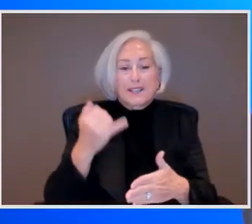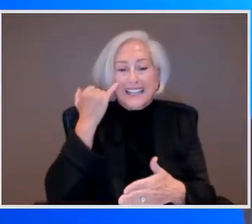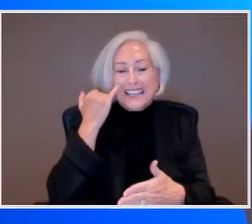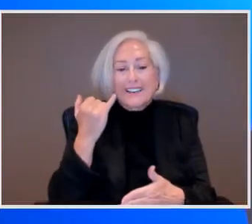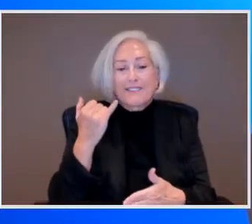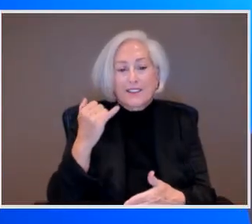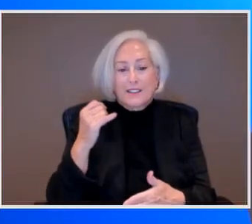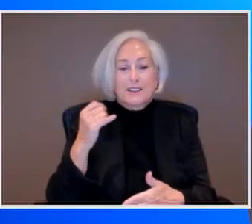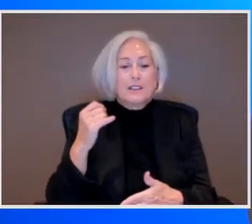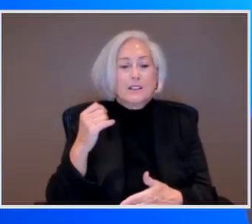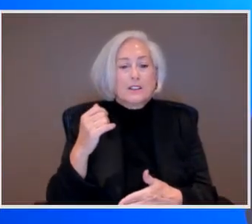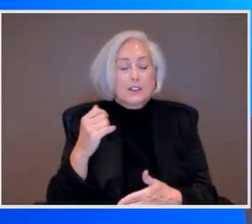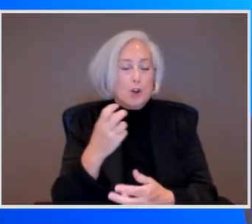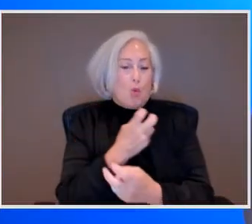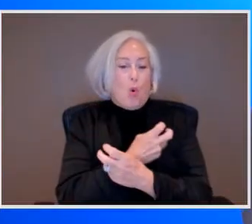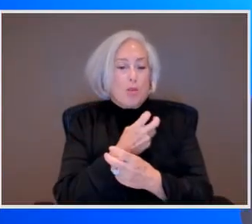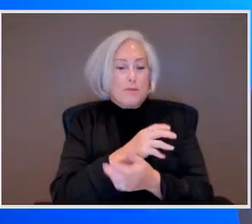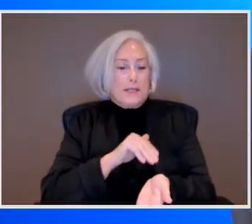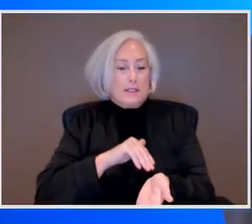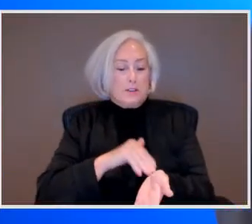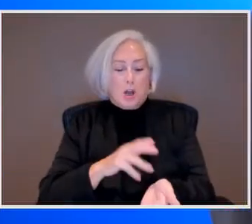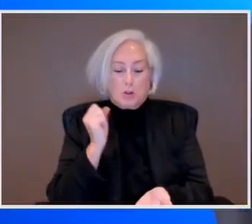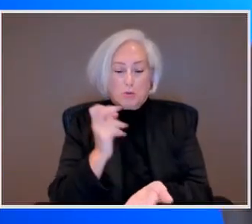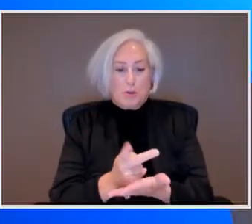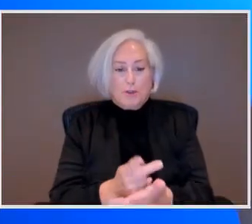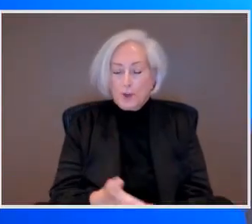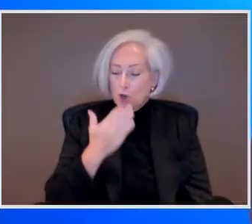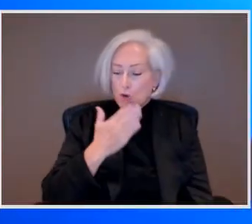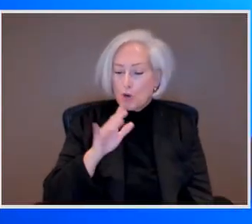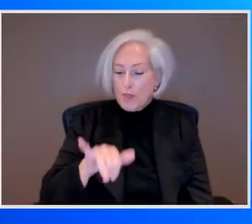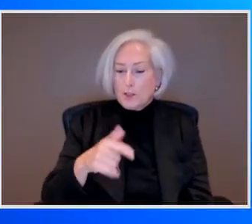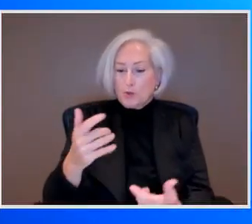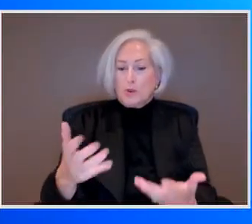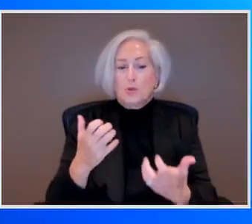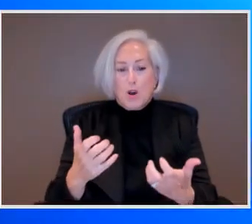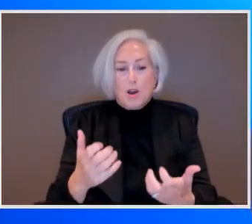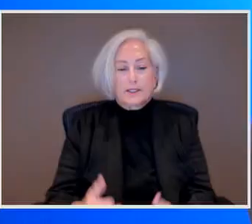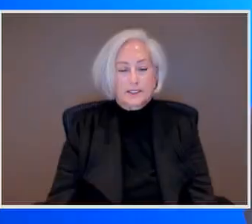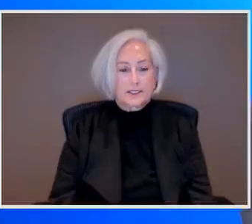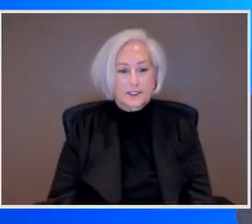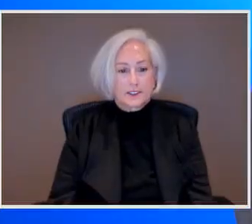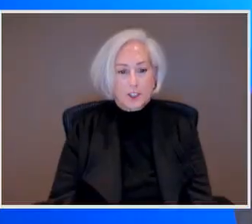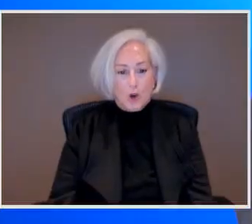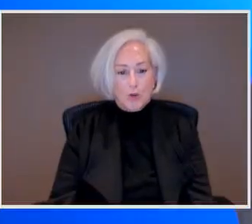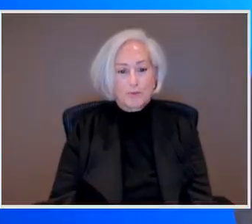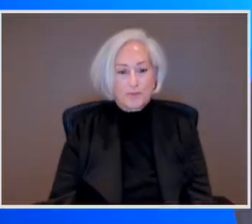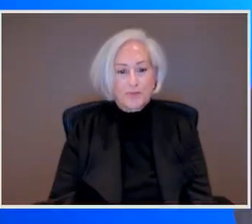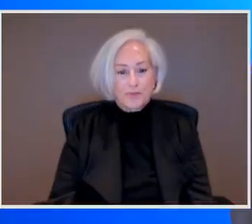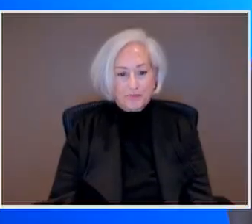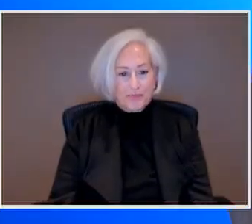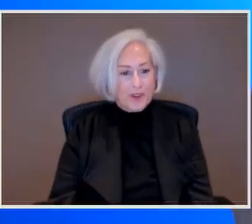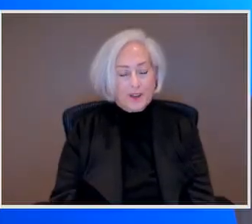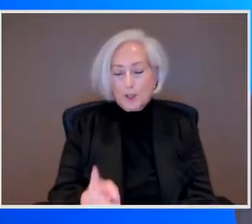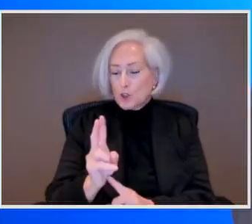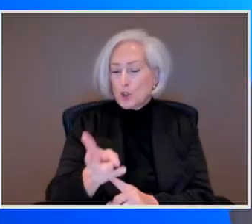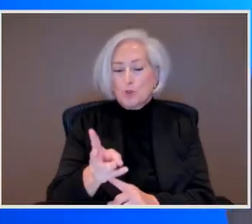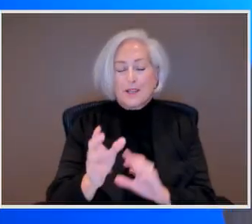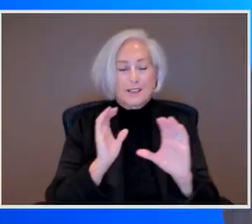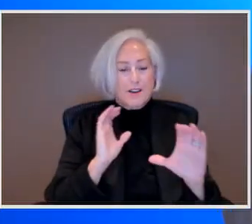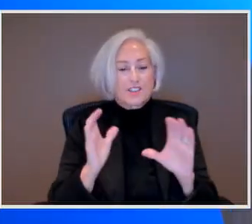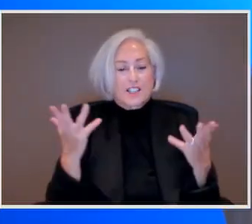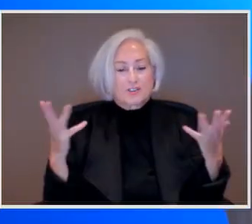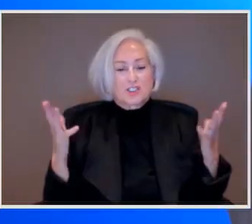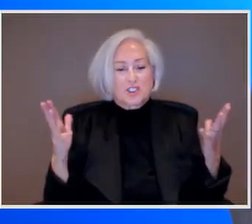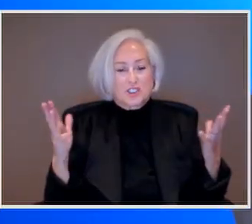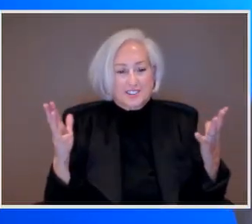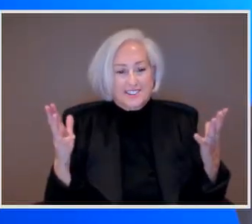the orthopedic." And he goes, "Good, that's what we want to do then." And that was all that was said. It was a 2-minute conversation and that was it. And